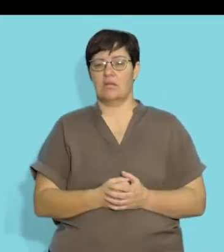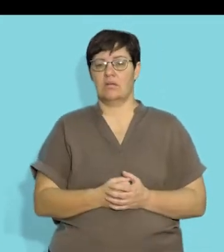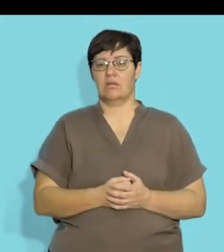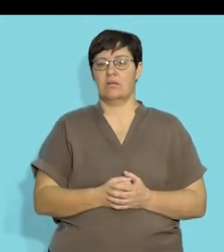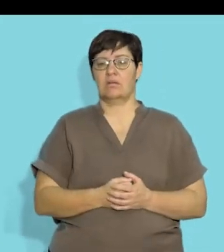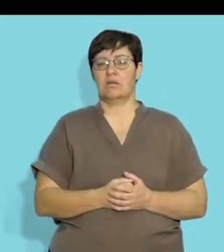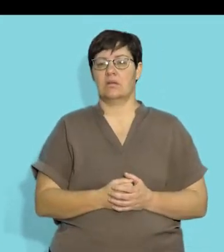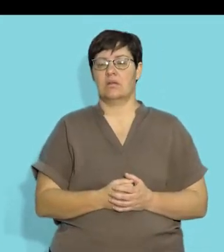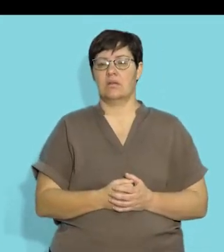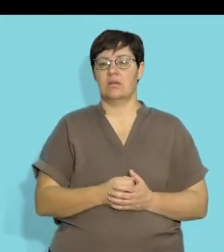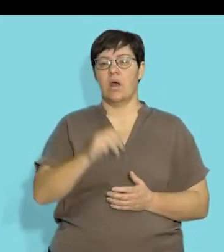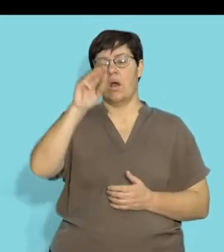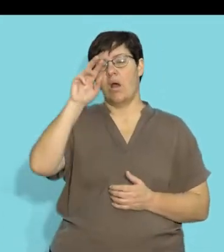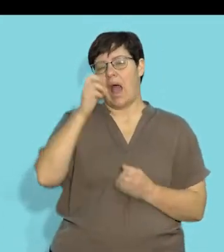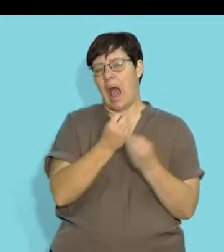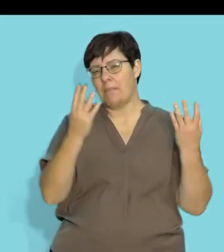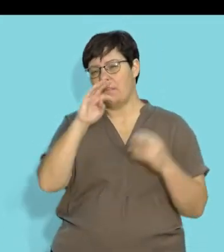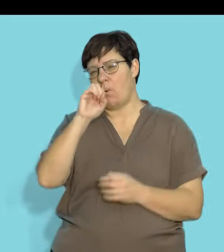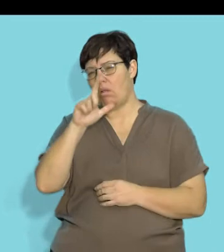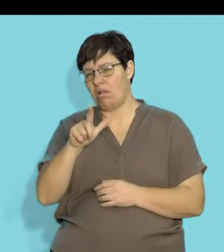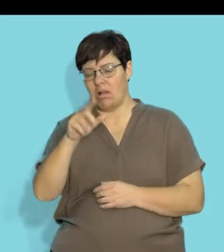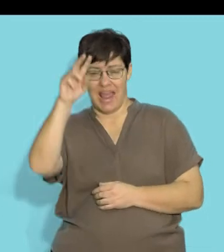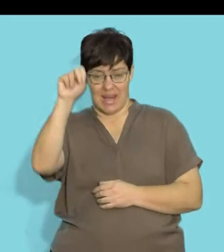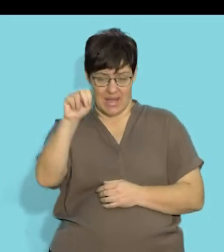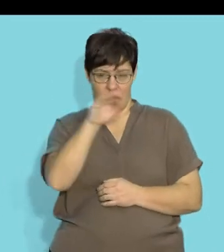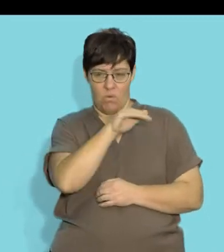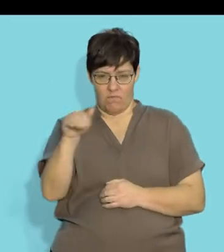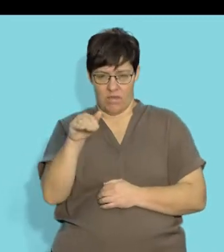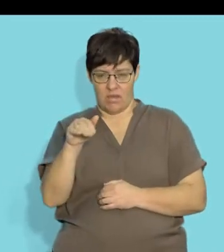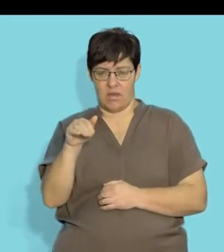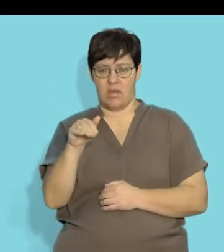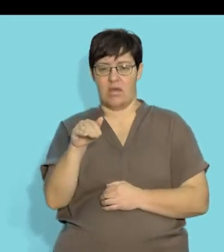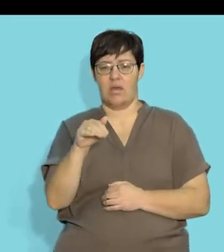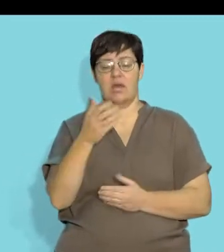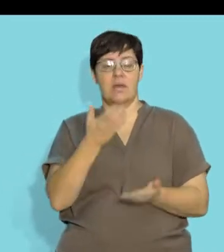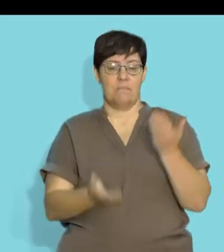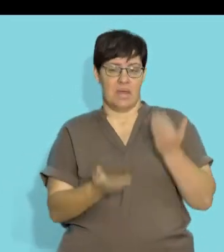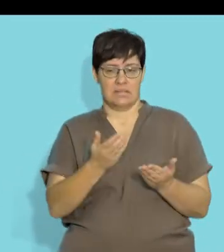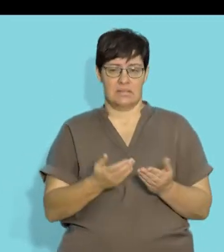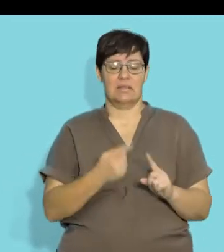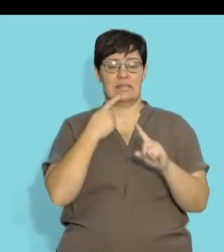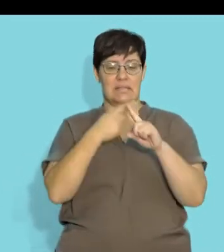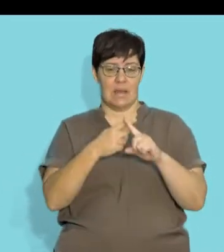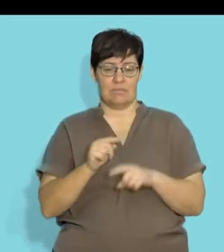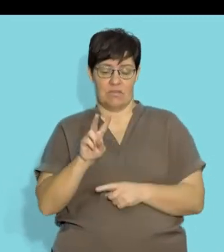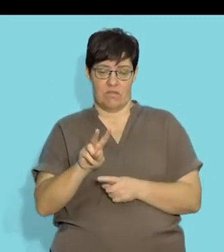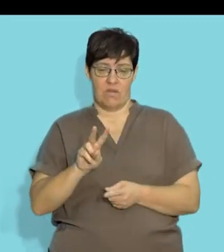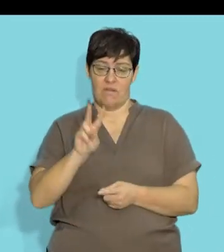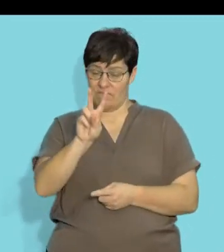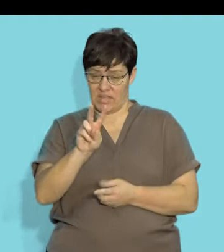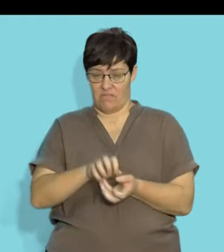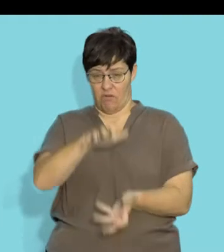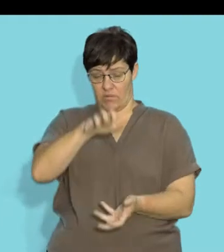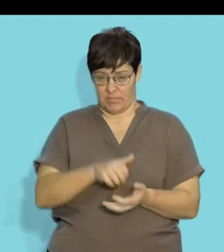many moles of substance are there, okay, divided by the mass multiplied by the volume, all right?